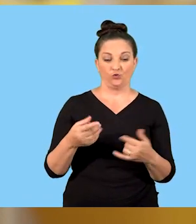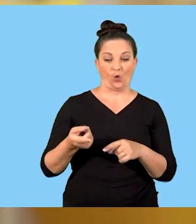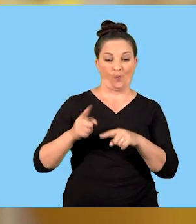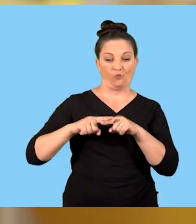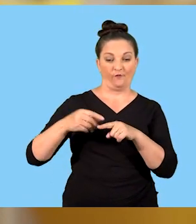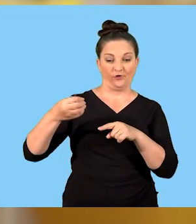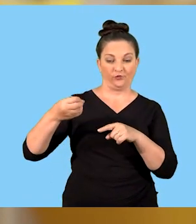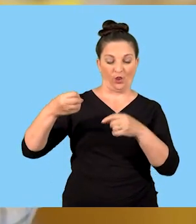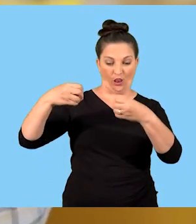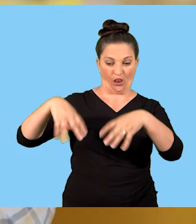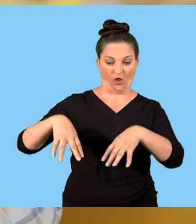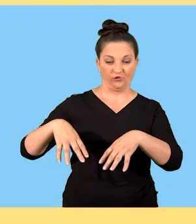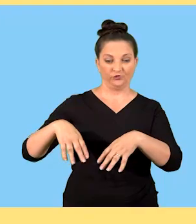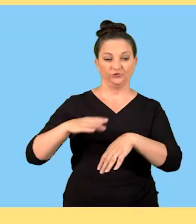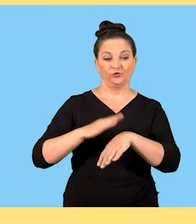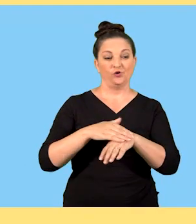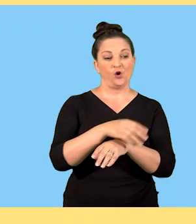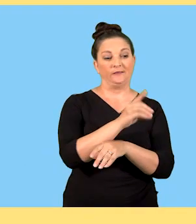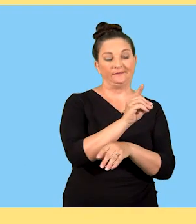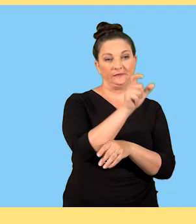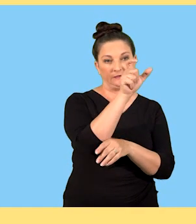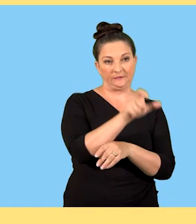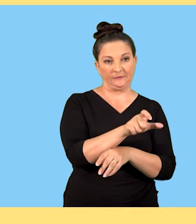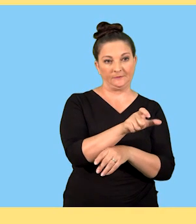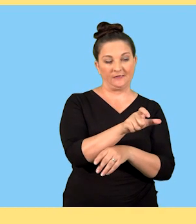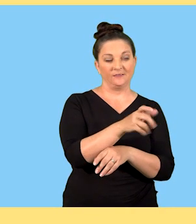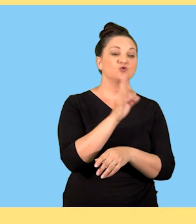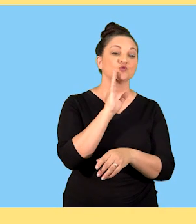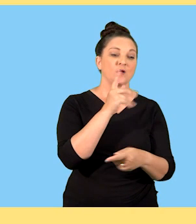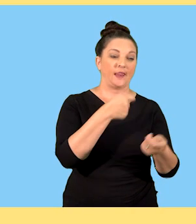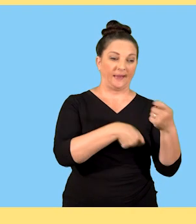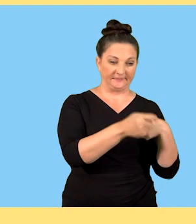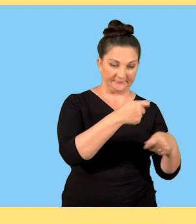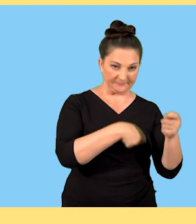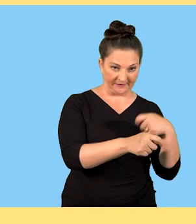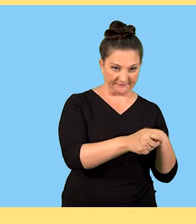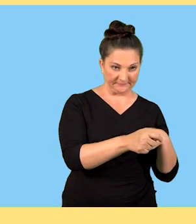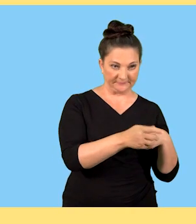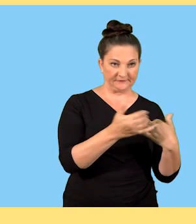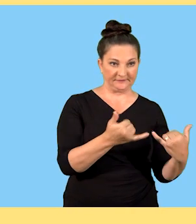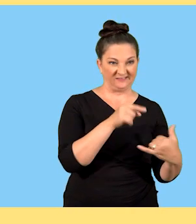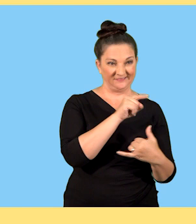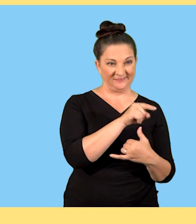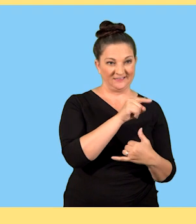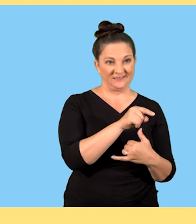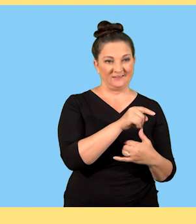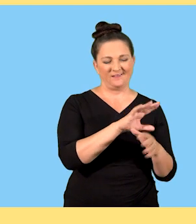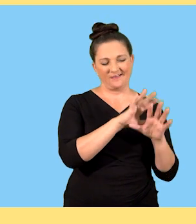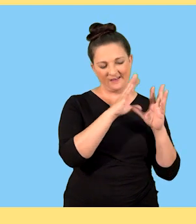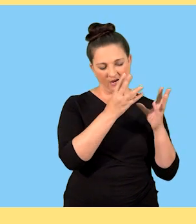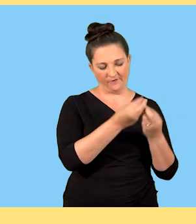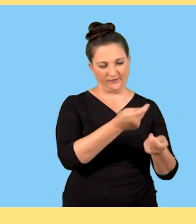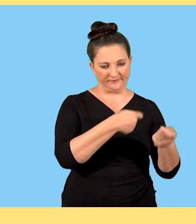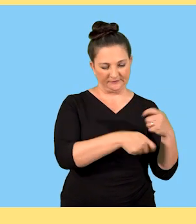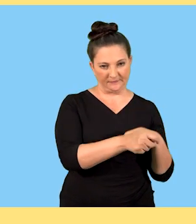loss. In the profit and loss, on the debit side, we will have our expenses. As you see, bad